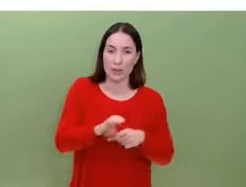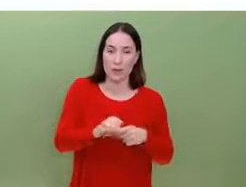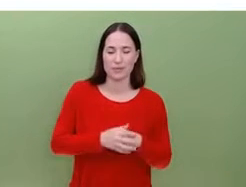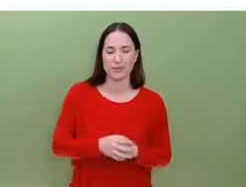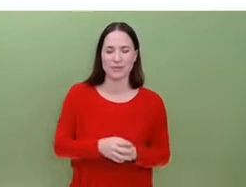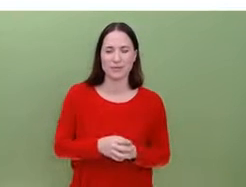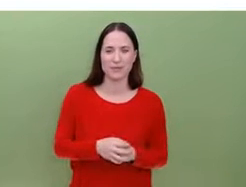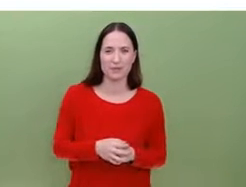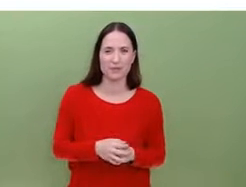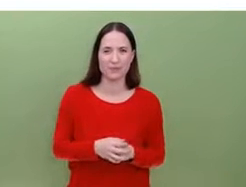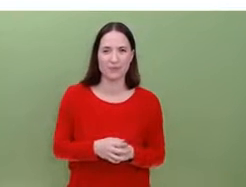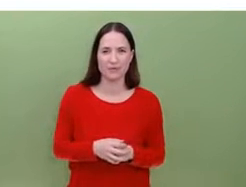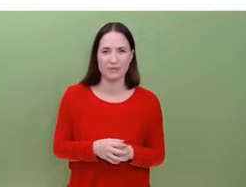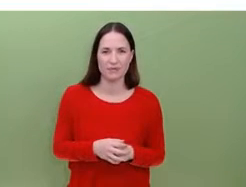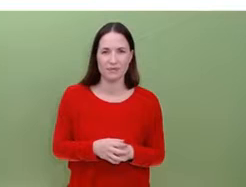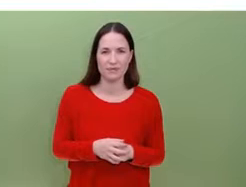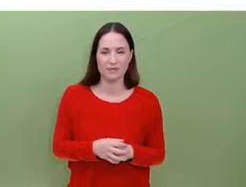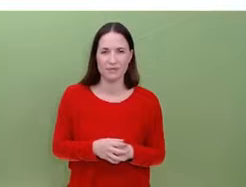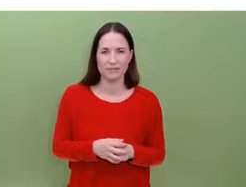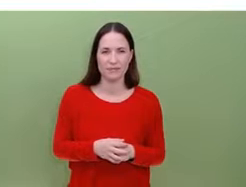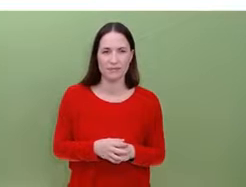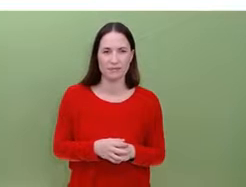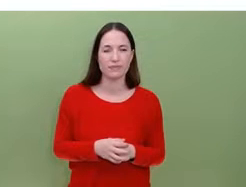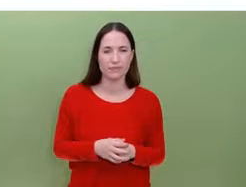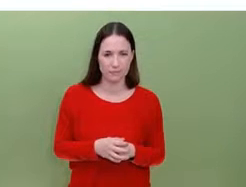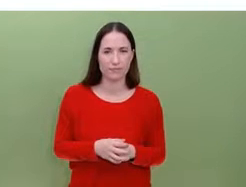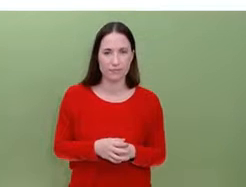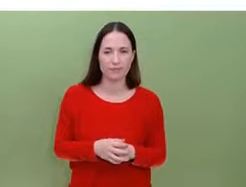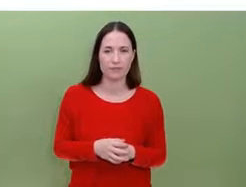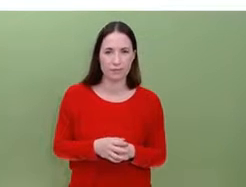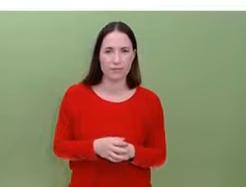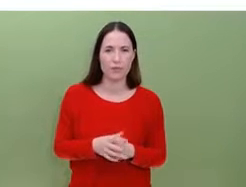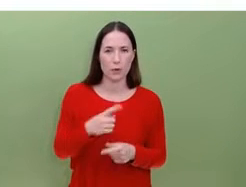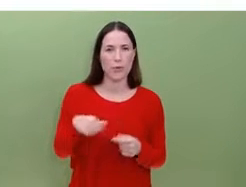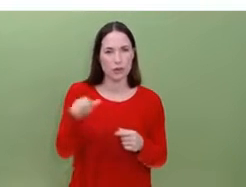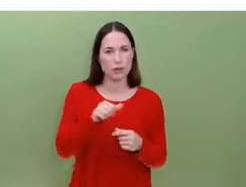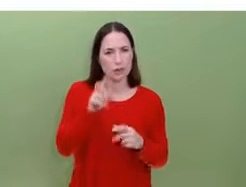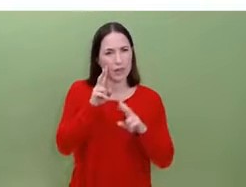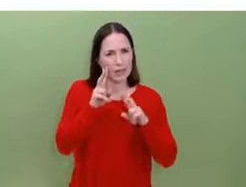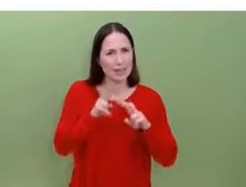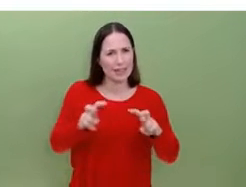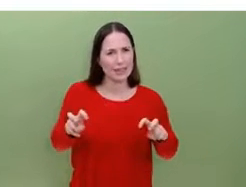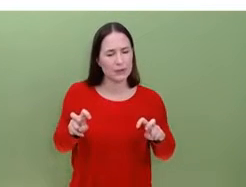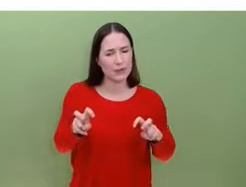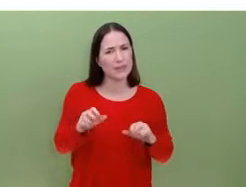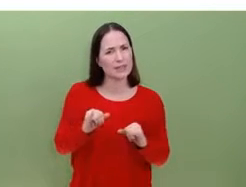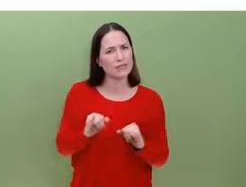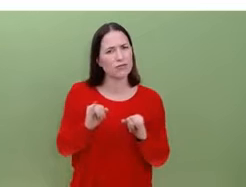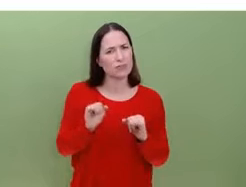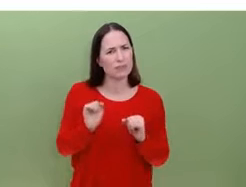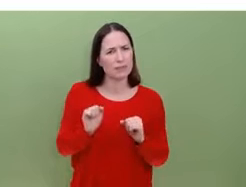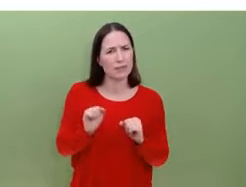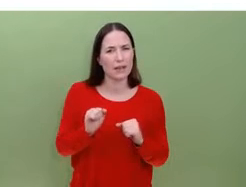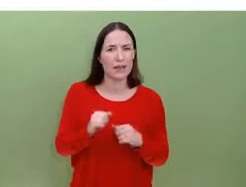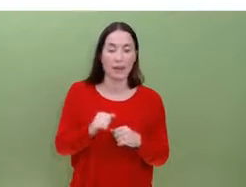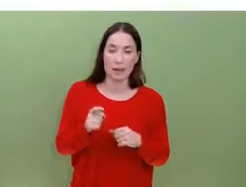So it's something that we should look at seriously. And if somebody wants to do a